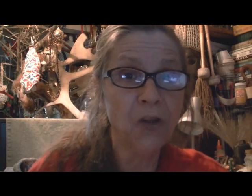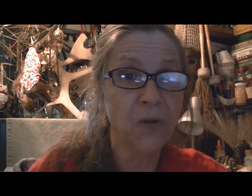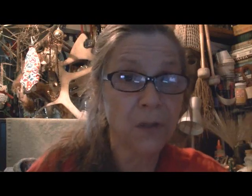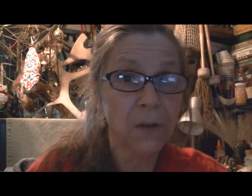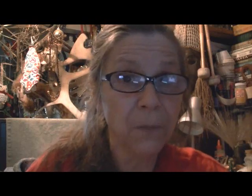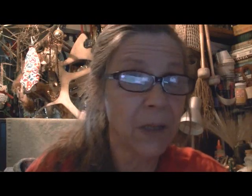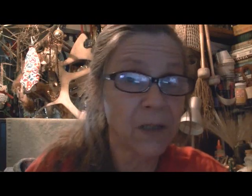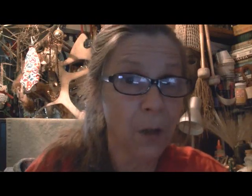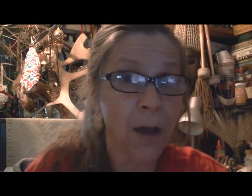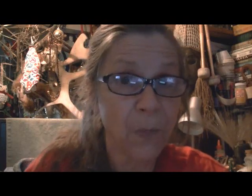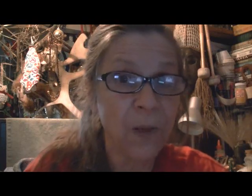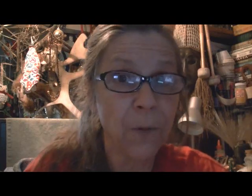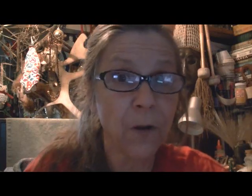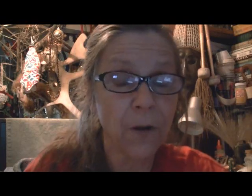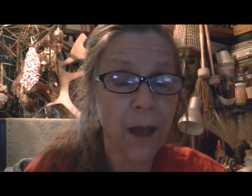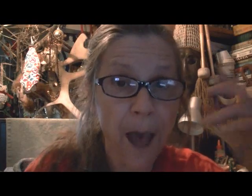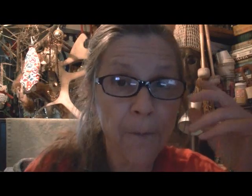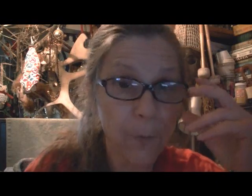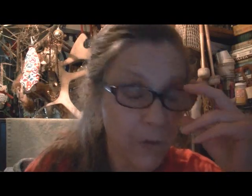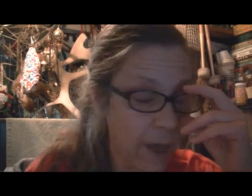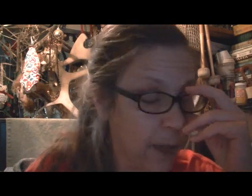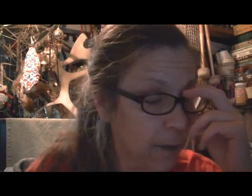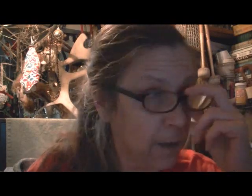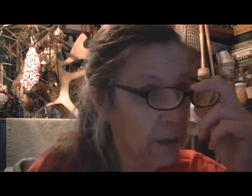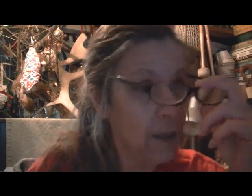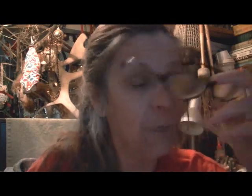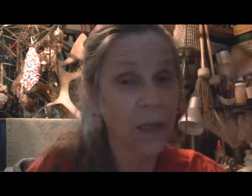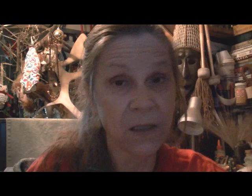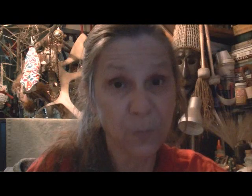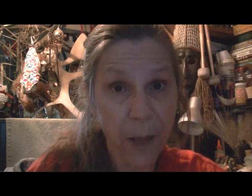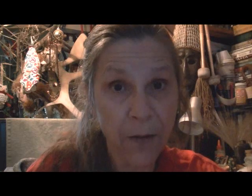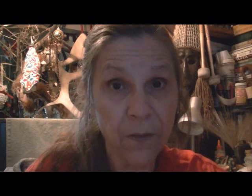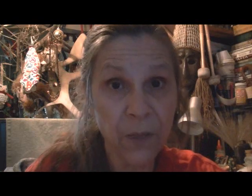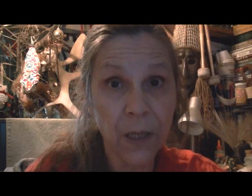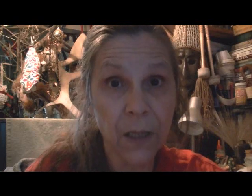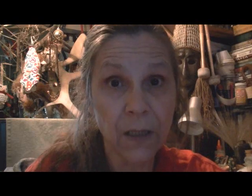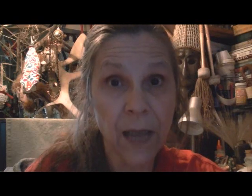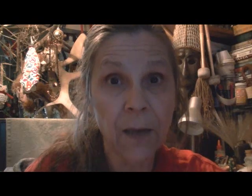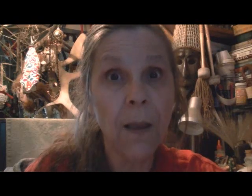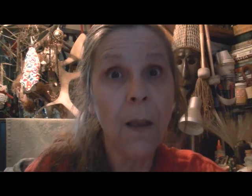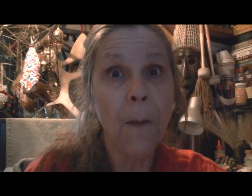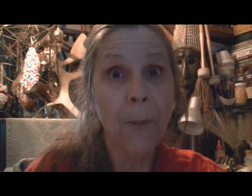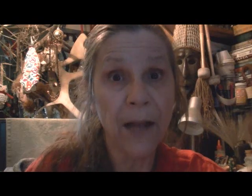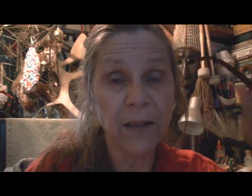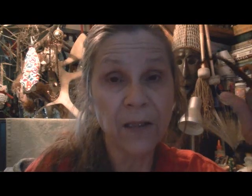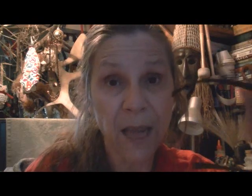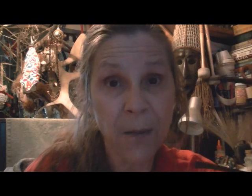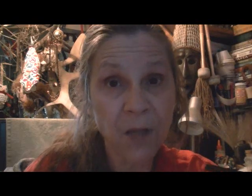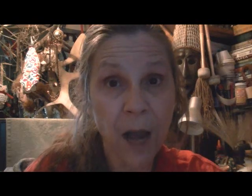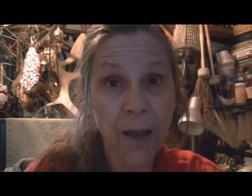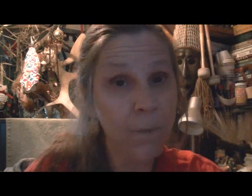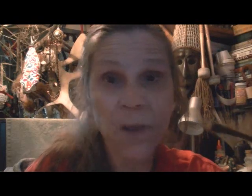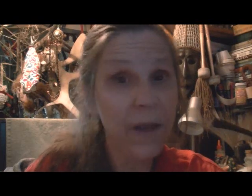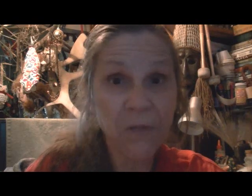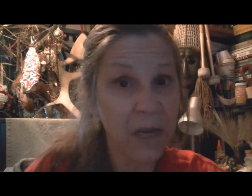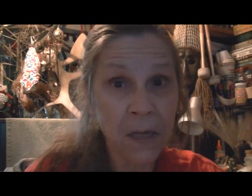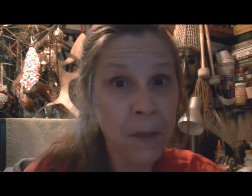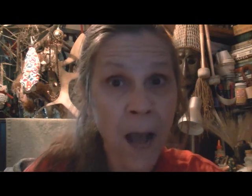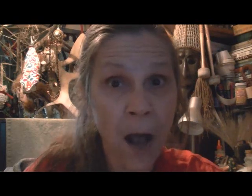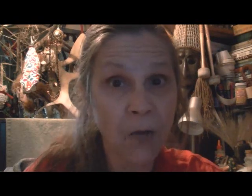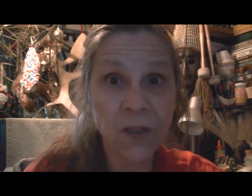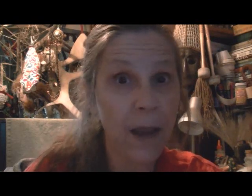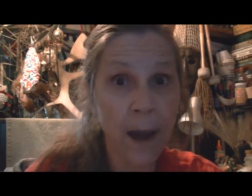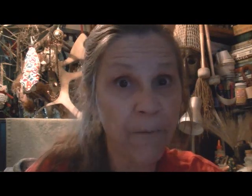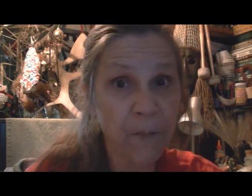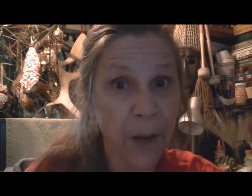in the modules, because a lot of people are happy with that because it's better than being in a tent. But at the same time, they